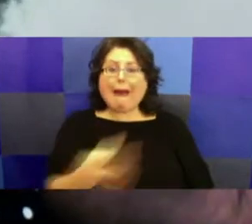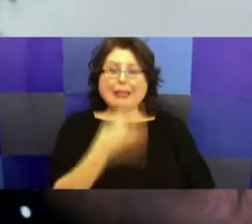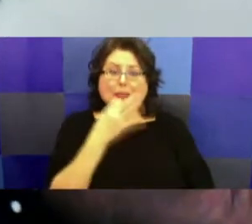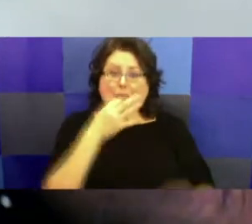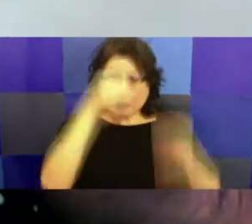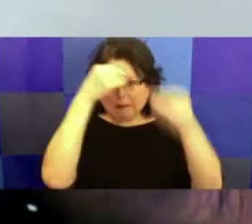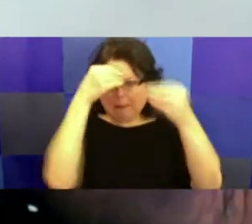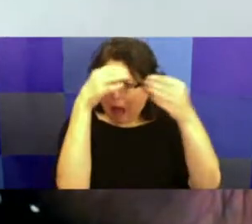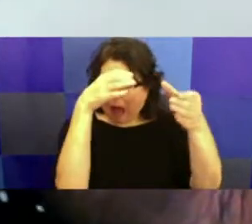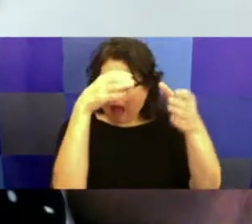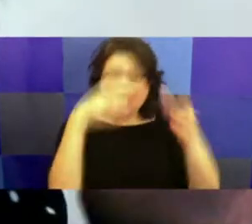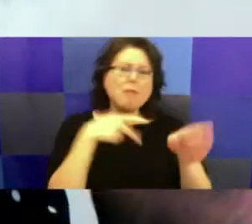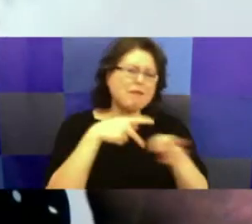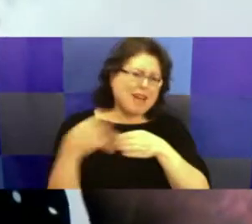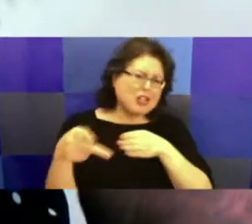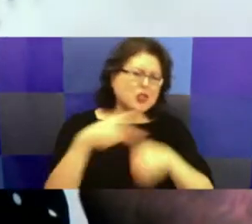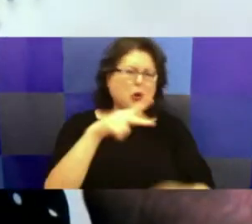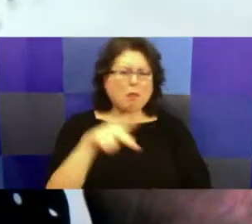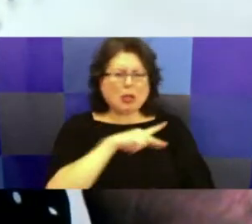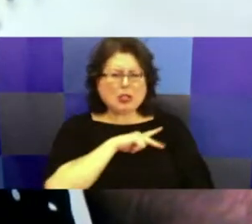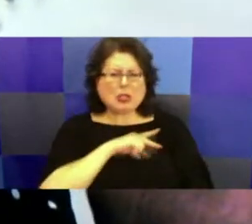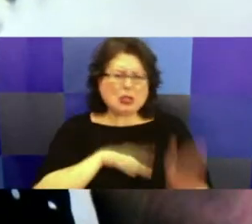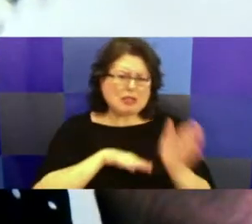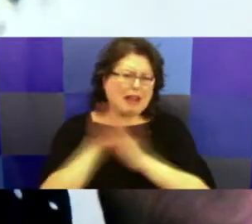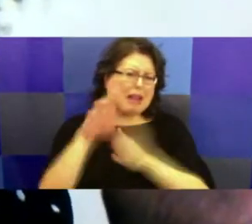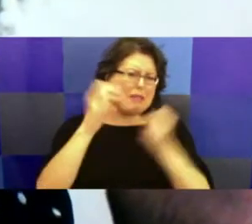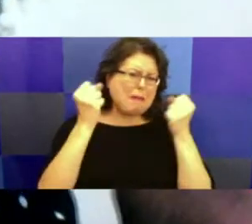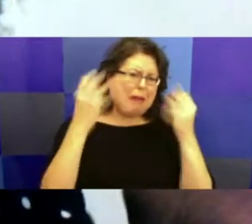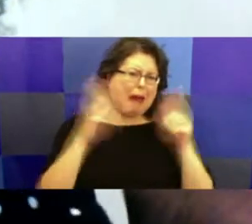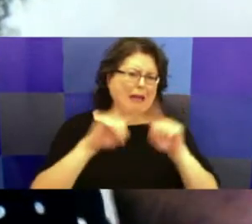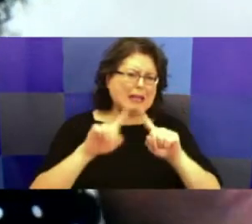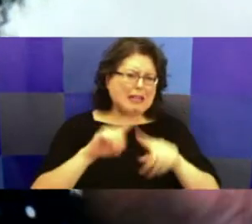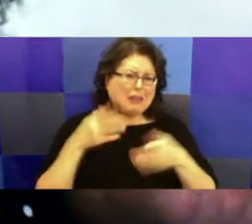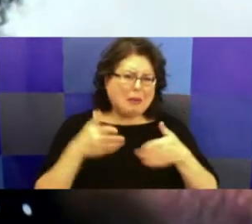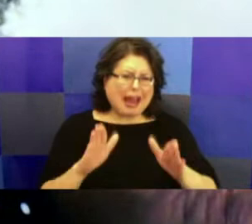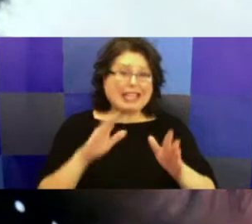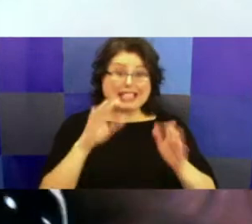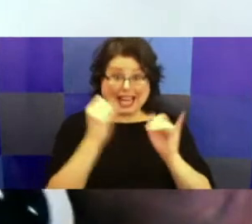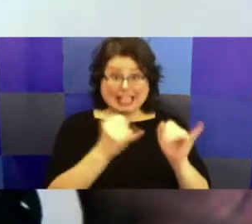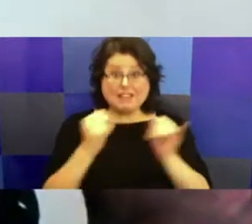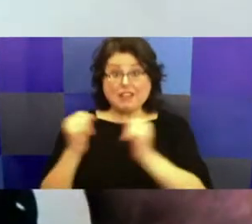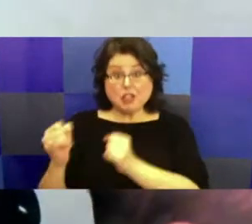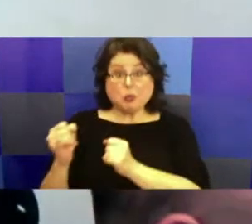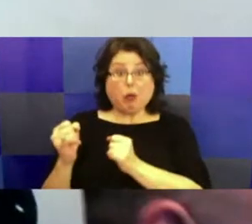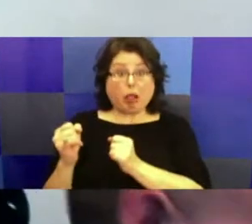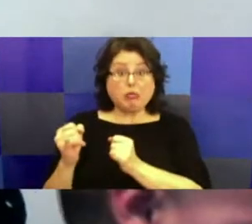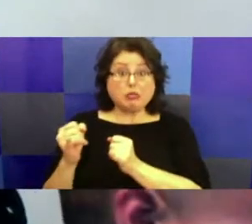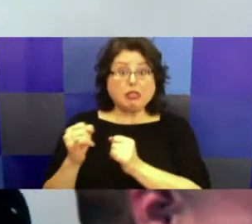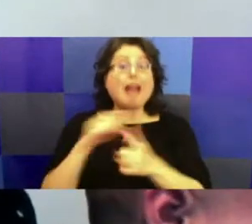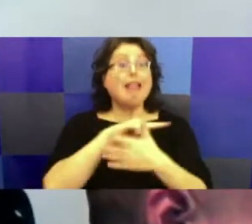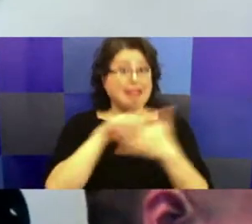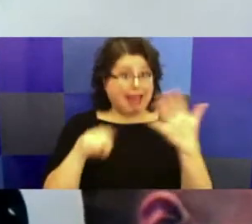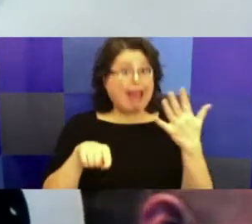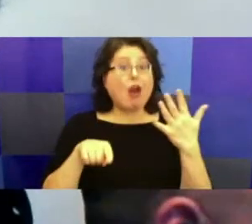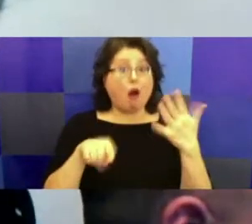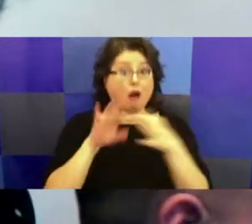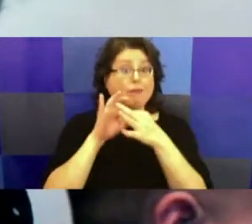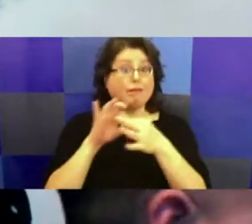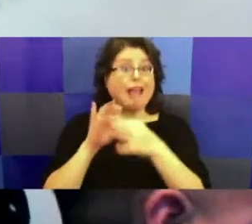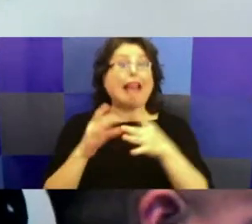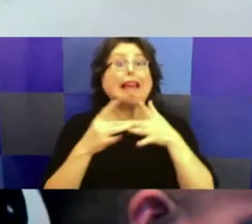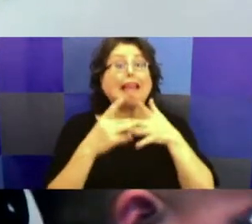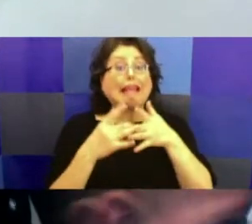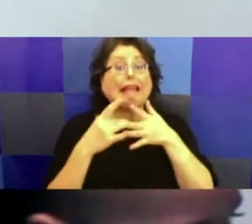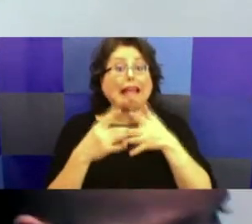professional, personal development, in all the ways that individuals are leading in transformative